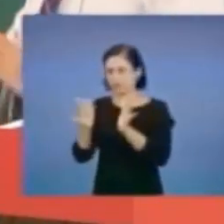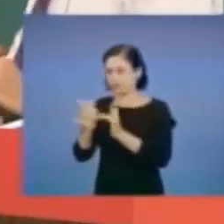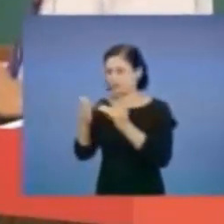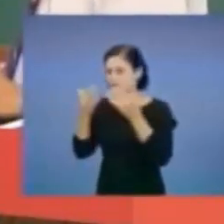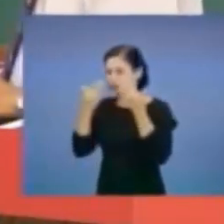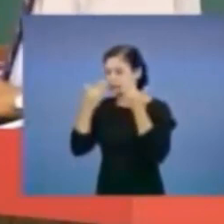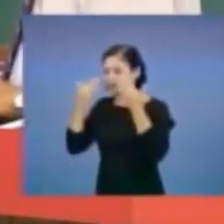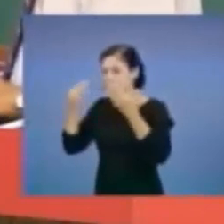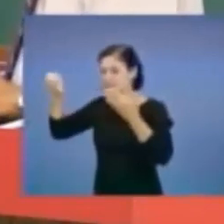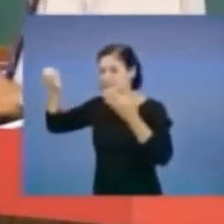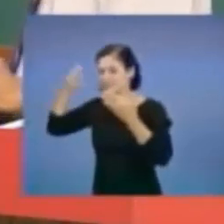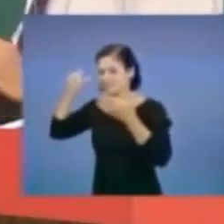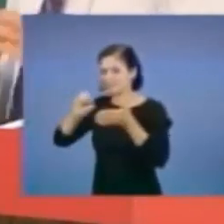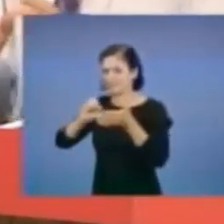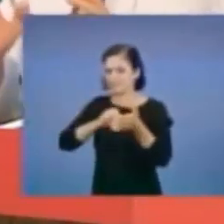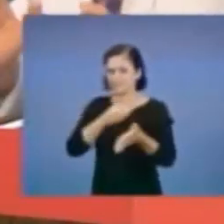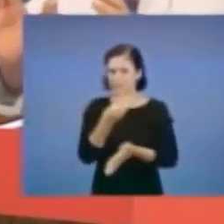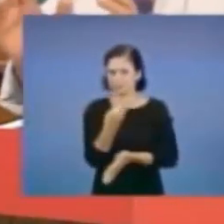himself.